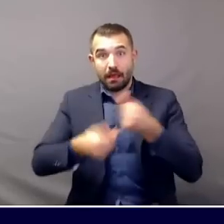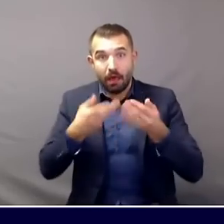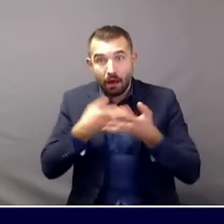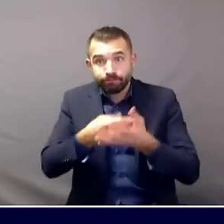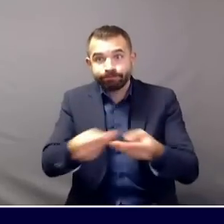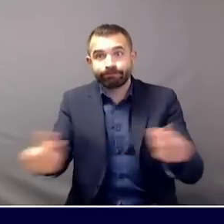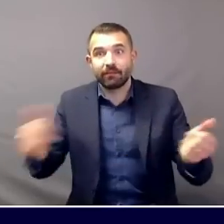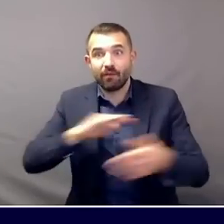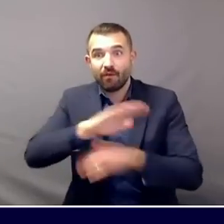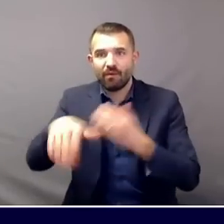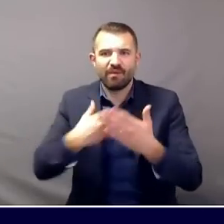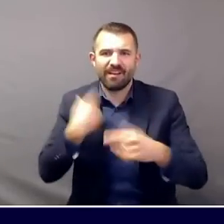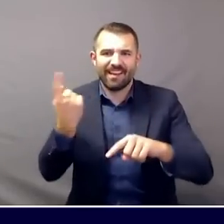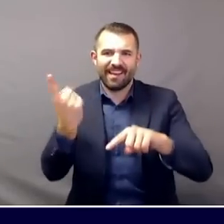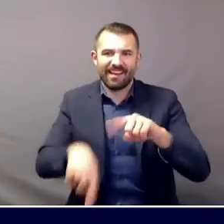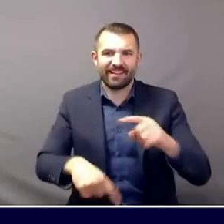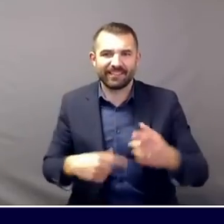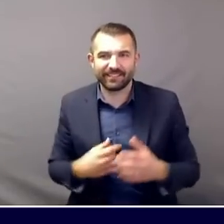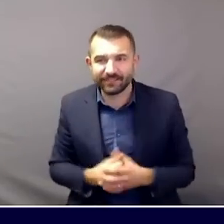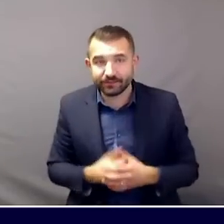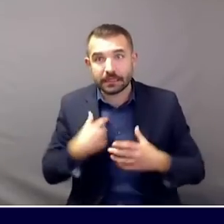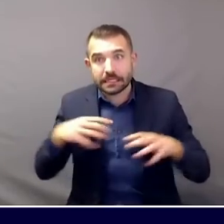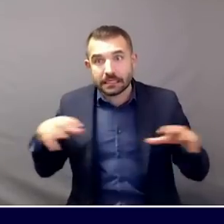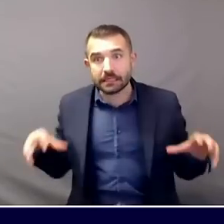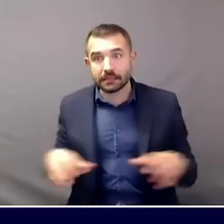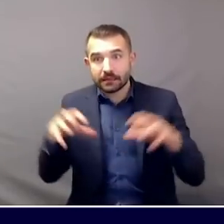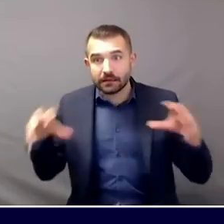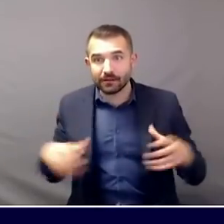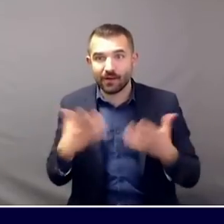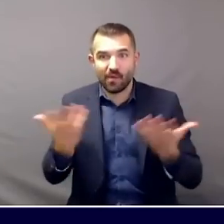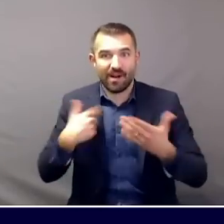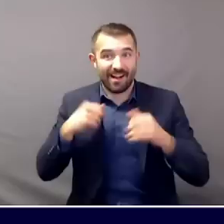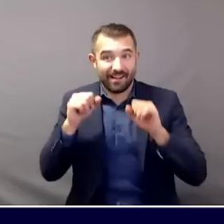could. We've just about done everything we could with the